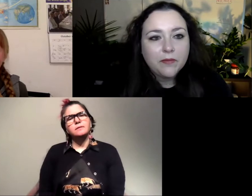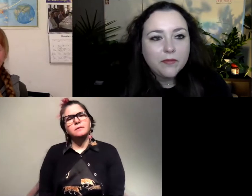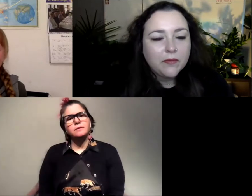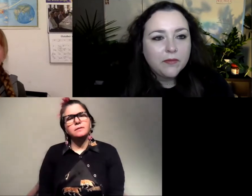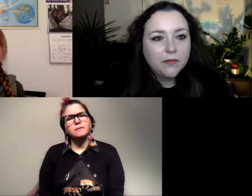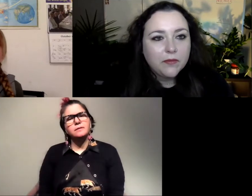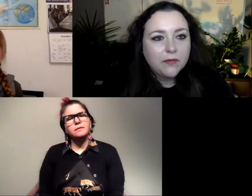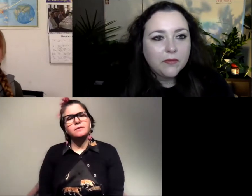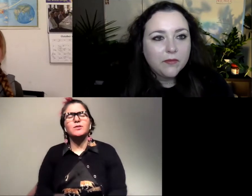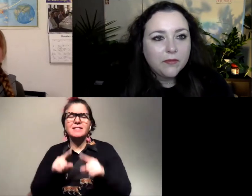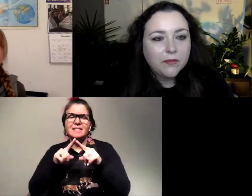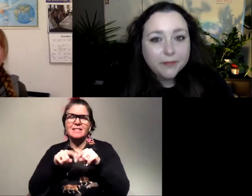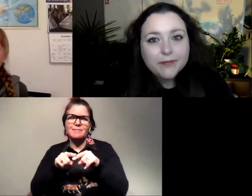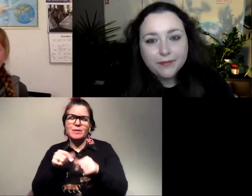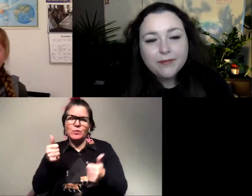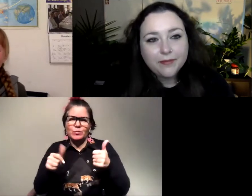it's going to depend a lot on the lake.